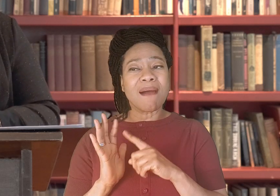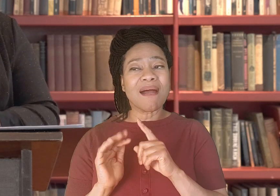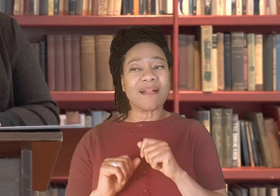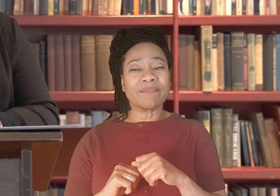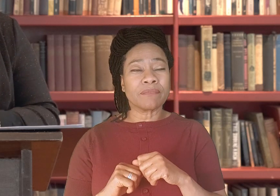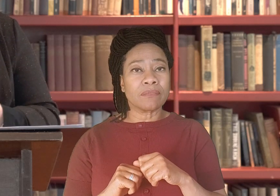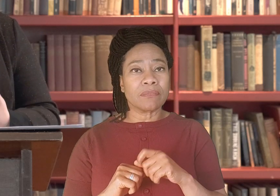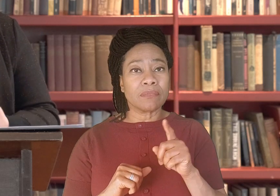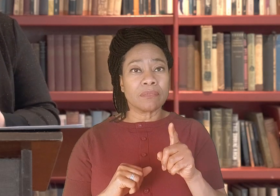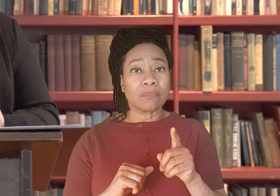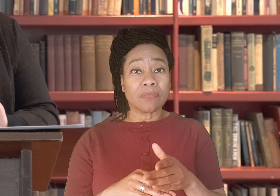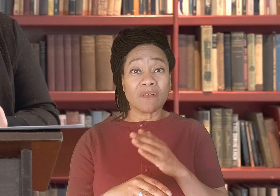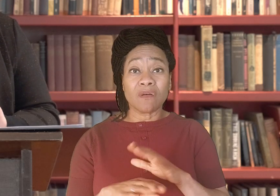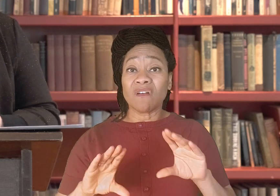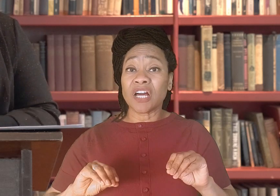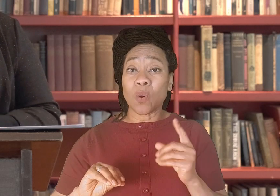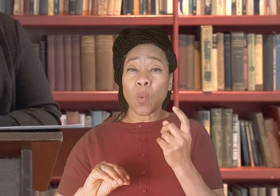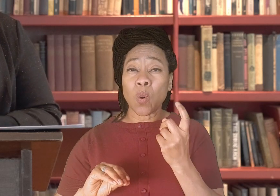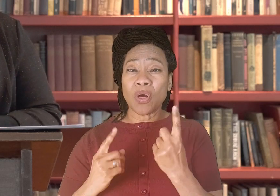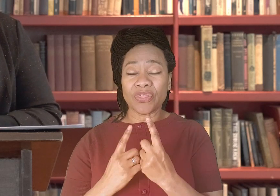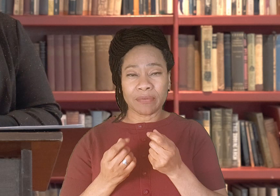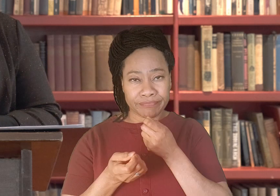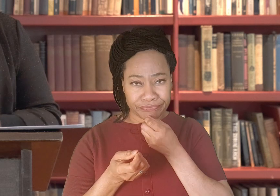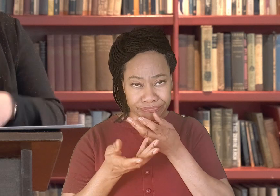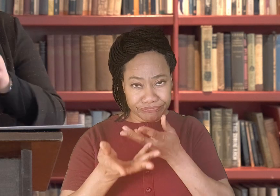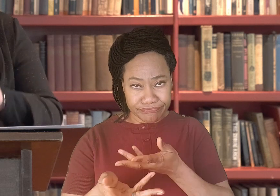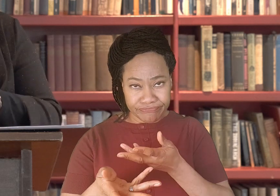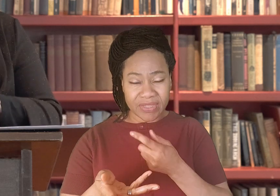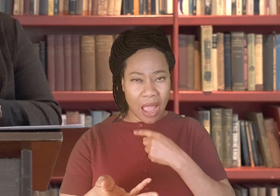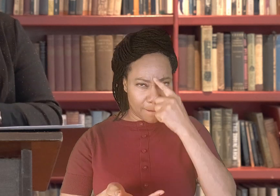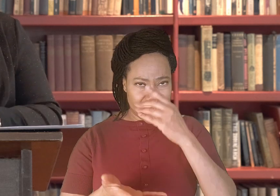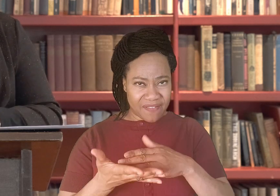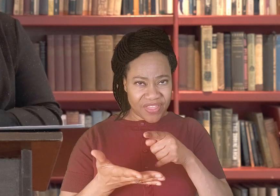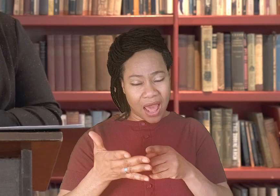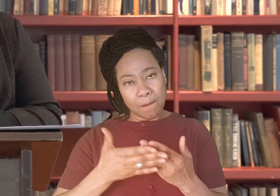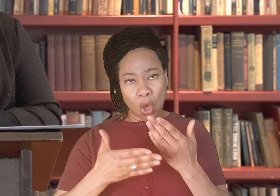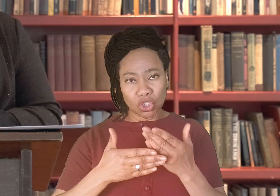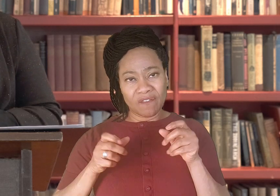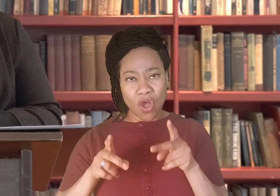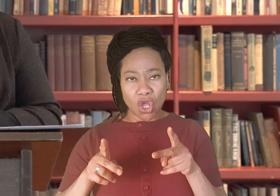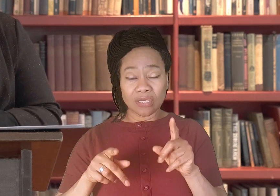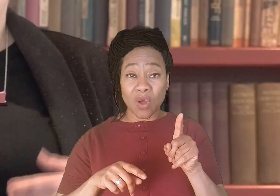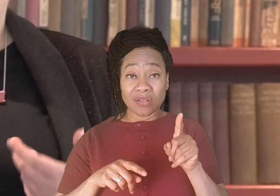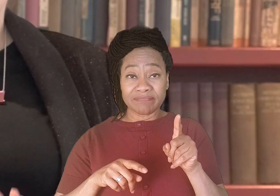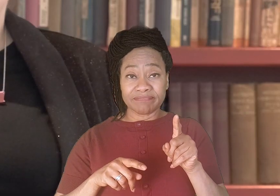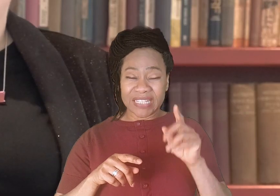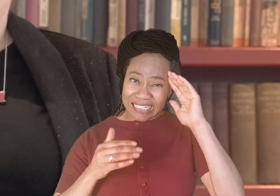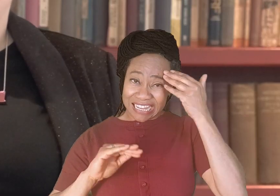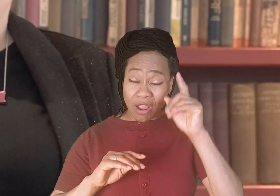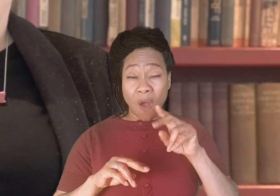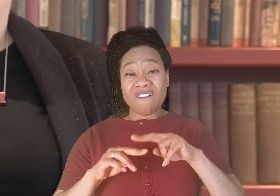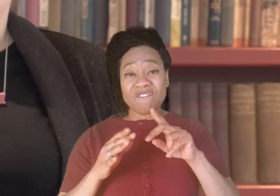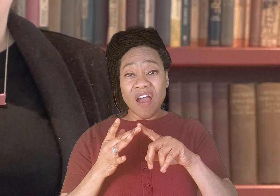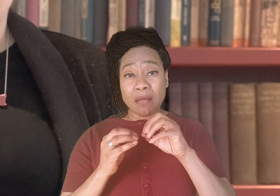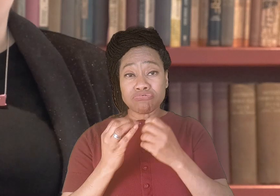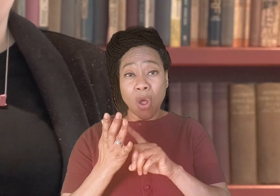one more thing that I believe has become our modern version of hysteria, and that's the diagnosis of fibromyalgia. I was